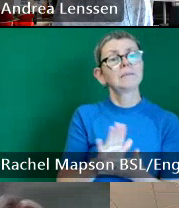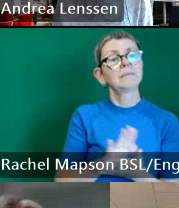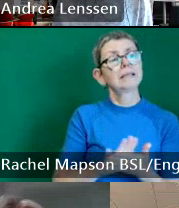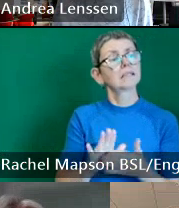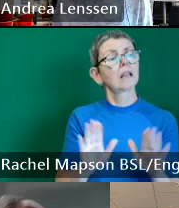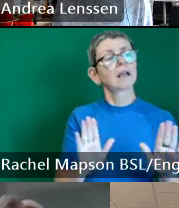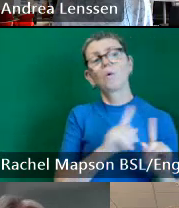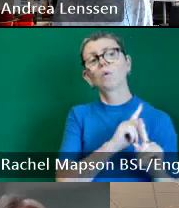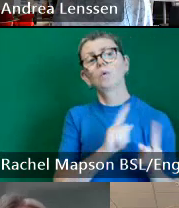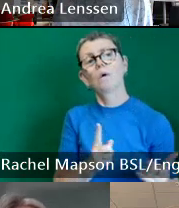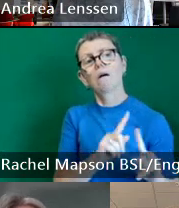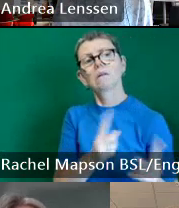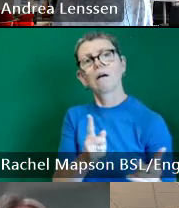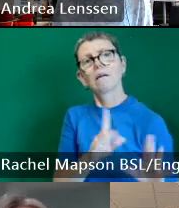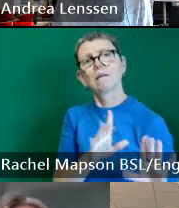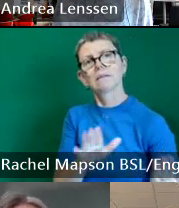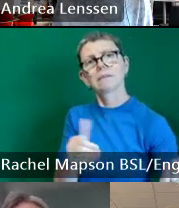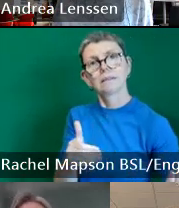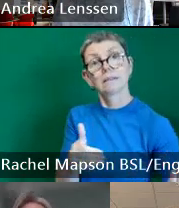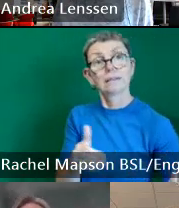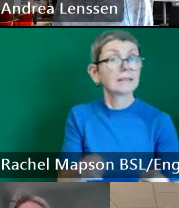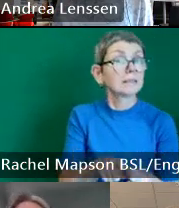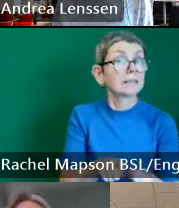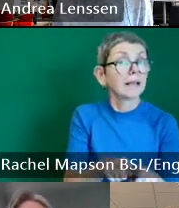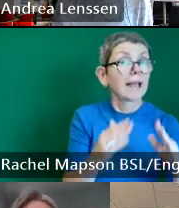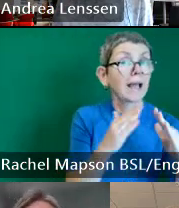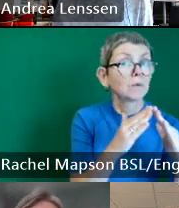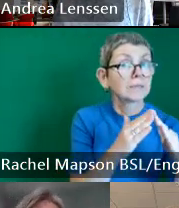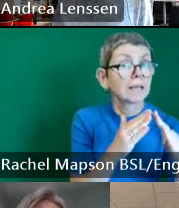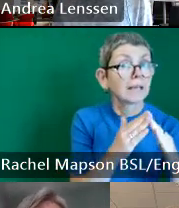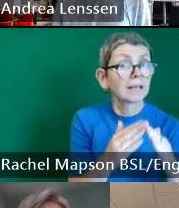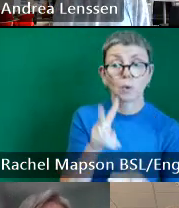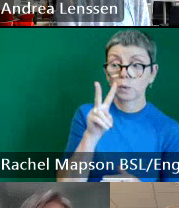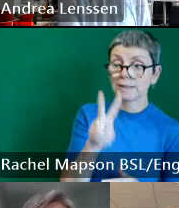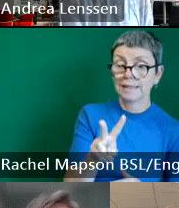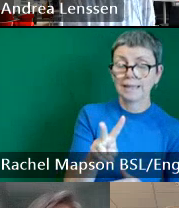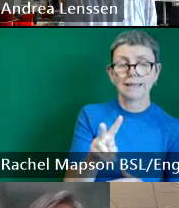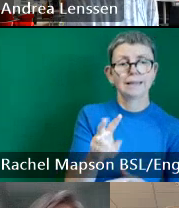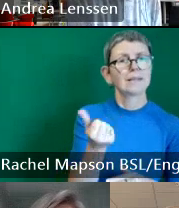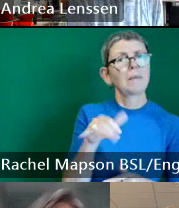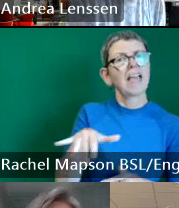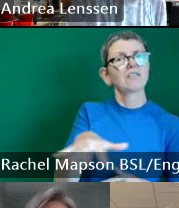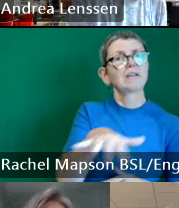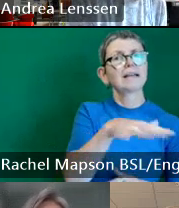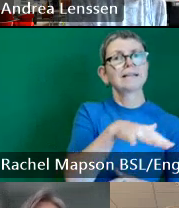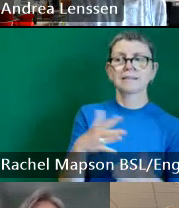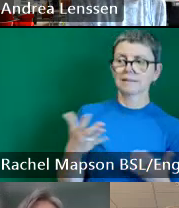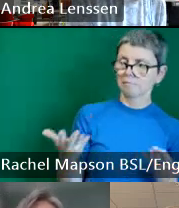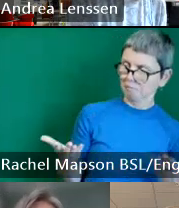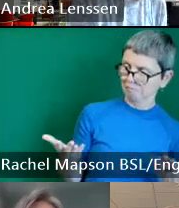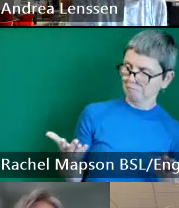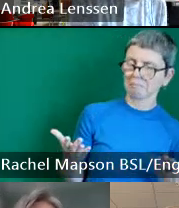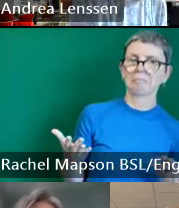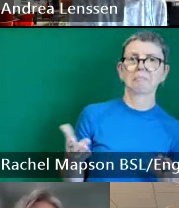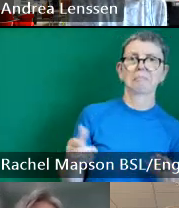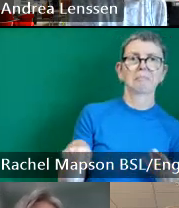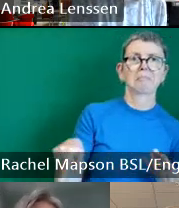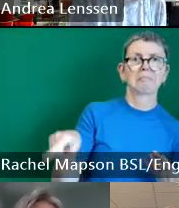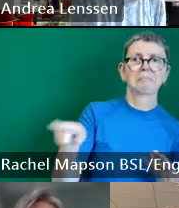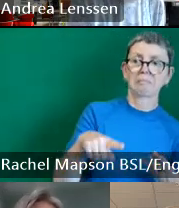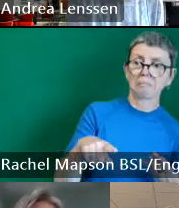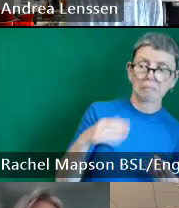spaces. And you see the same thing in housing. You'll look at different neighborhoods and, it's not an accident that there's not any